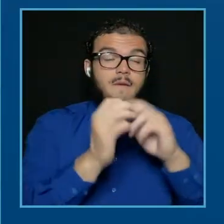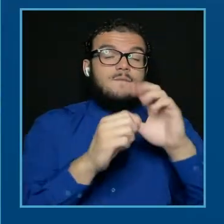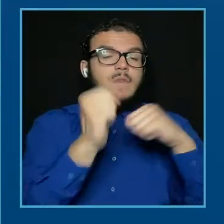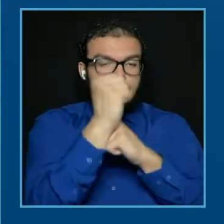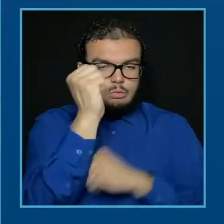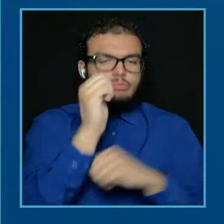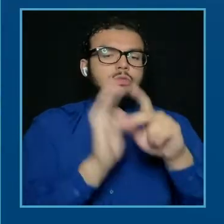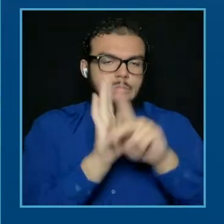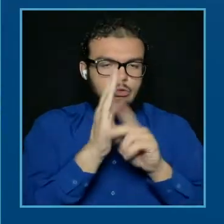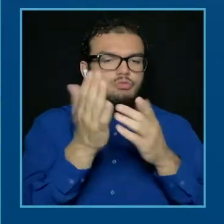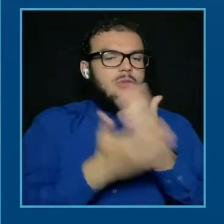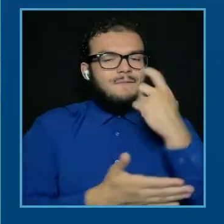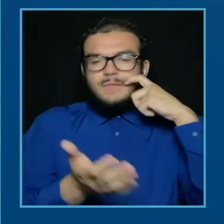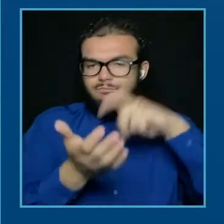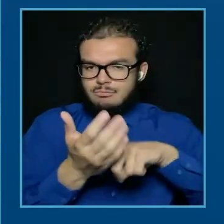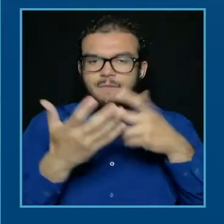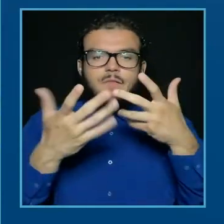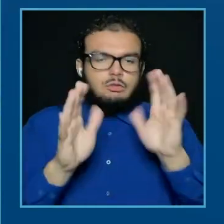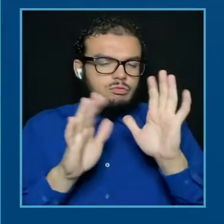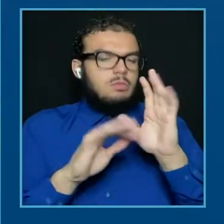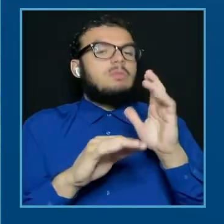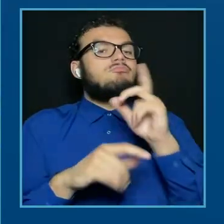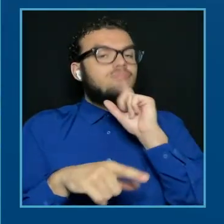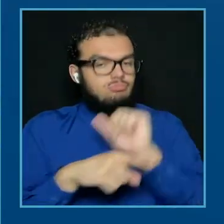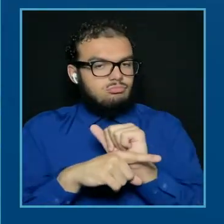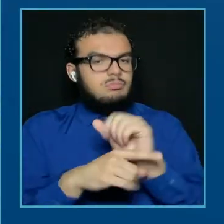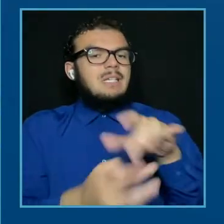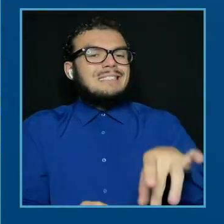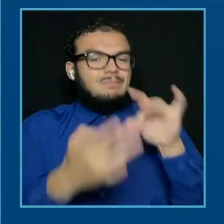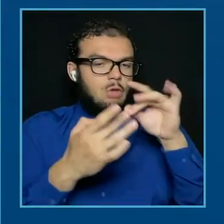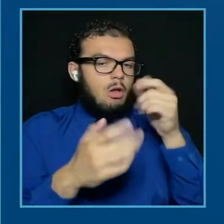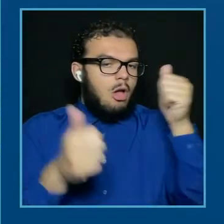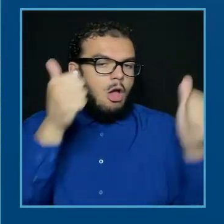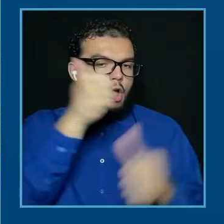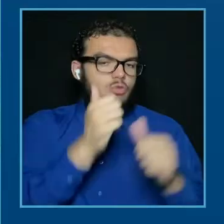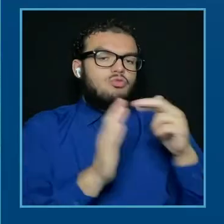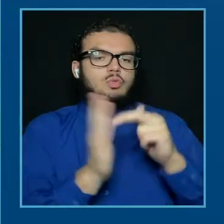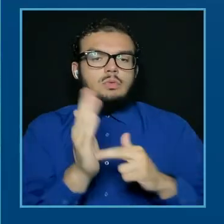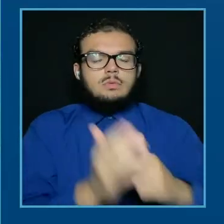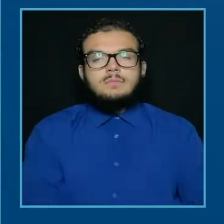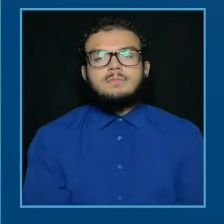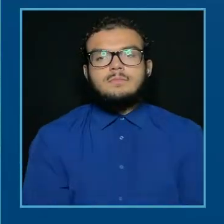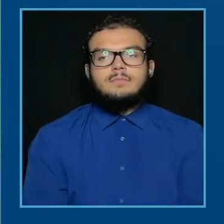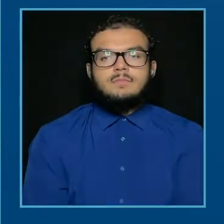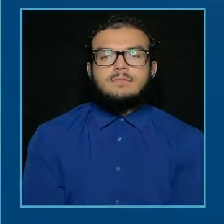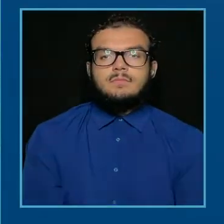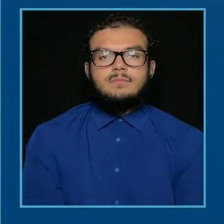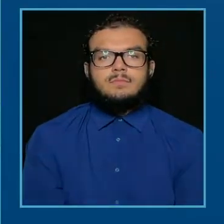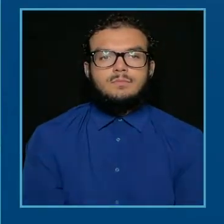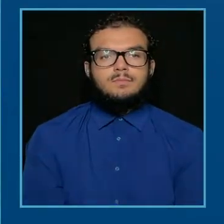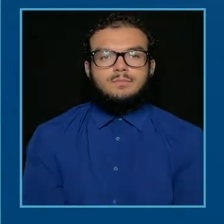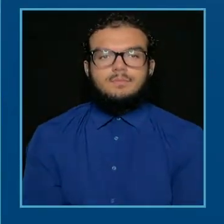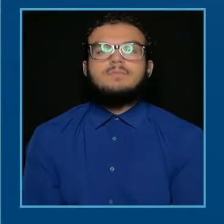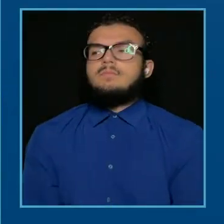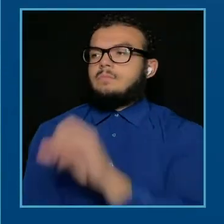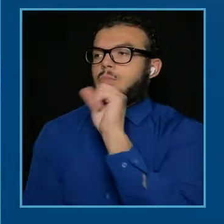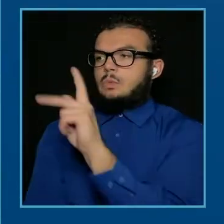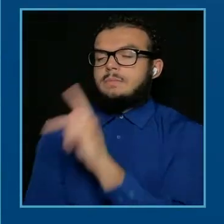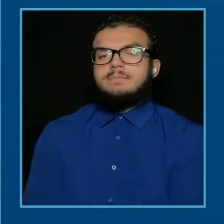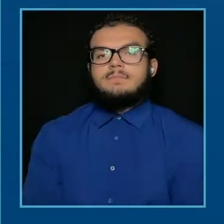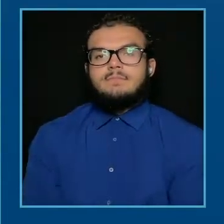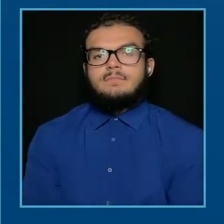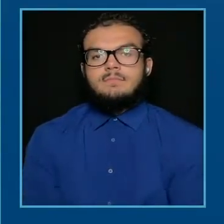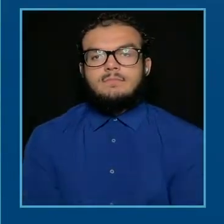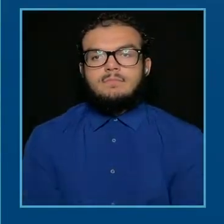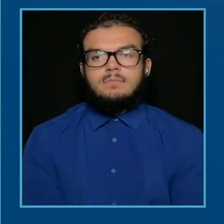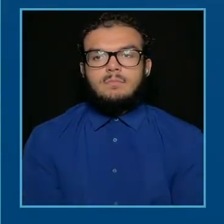I've identified are exceptions under the rules. Thank you, Dr. Siebel.